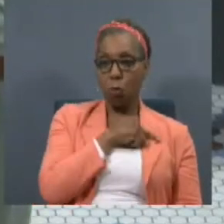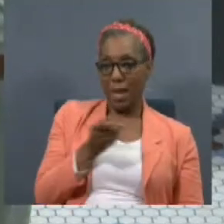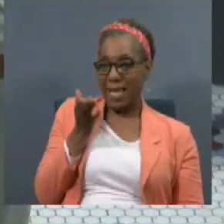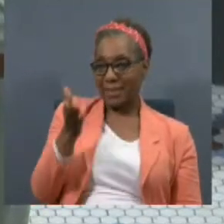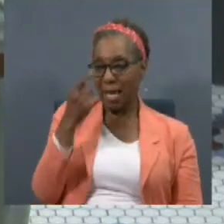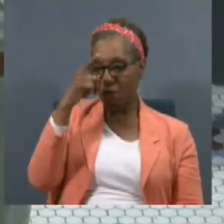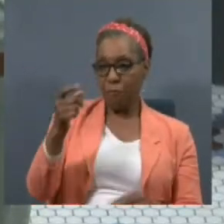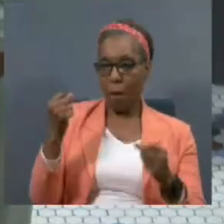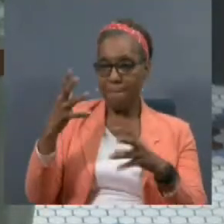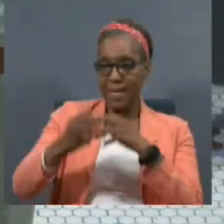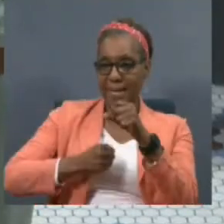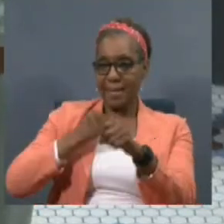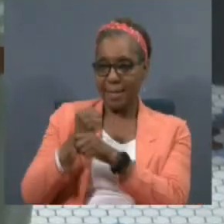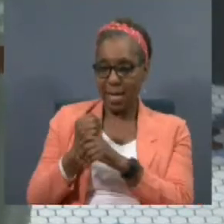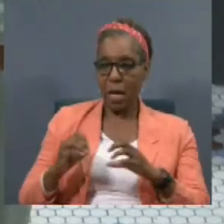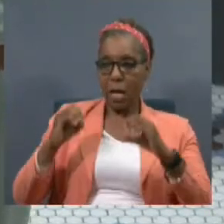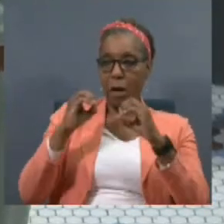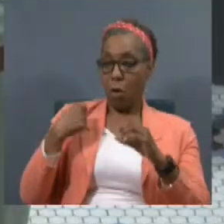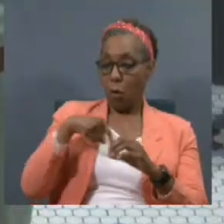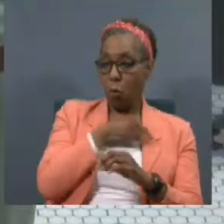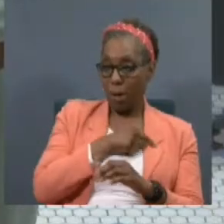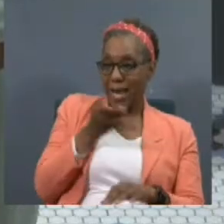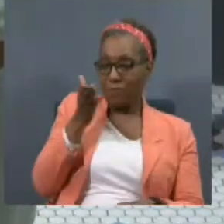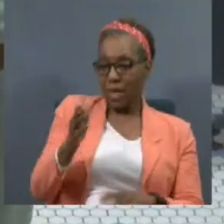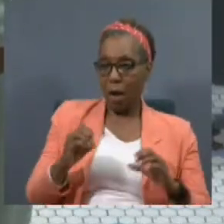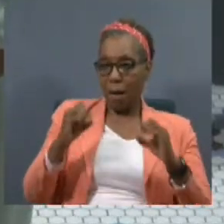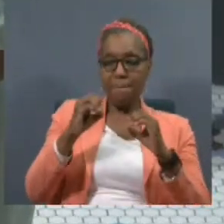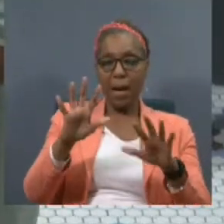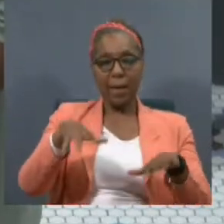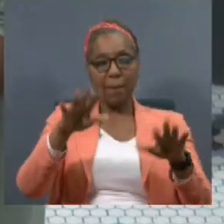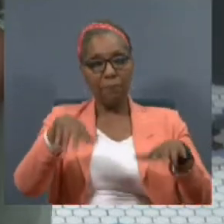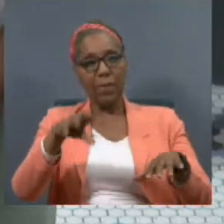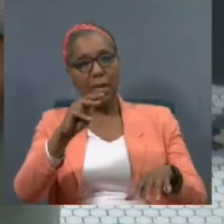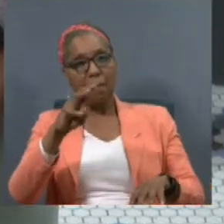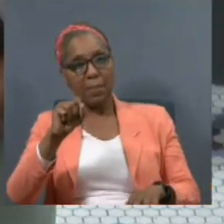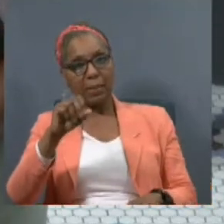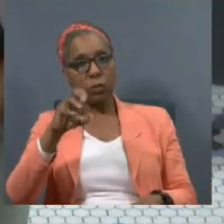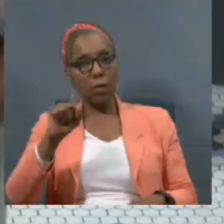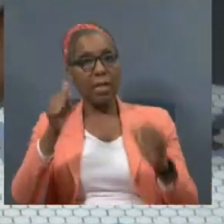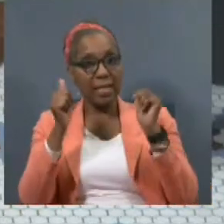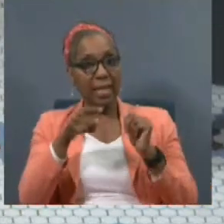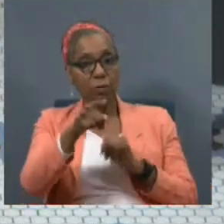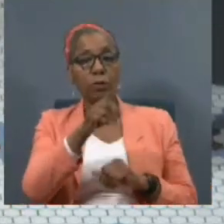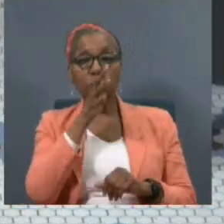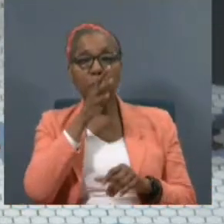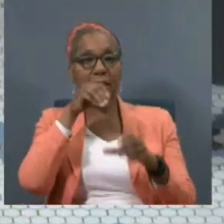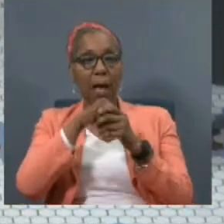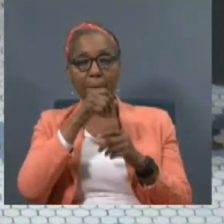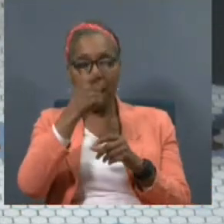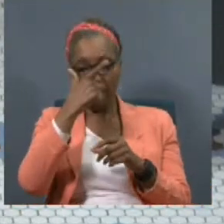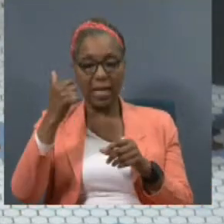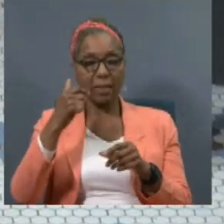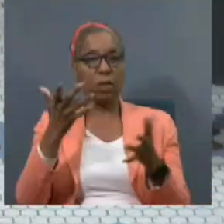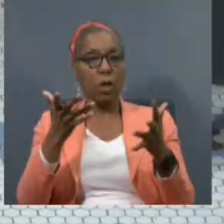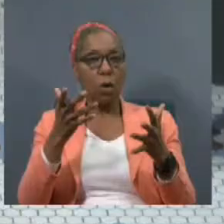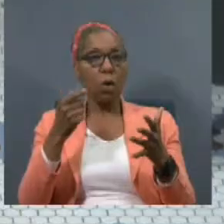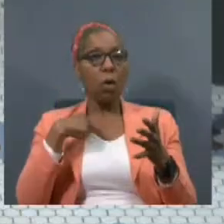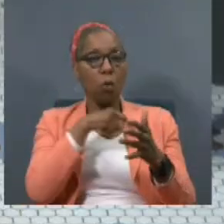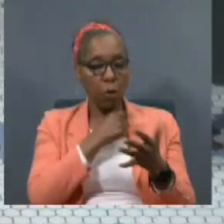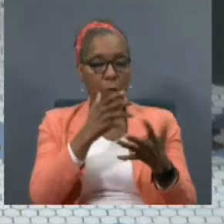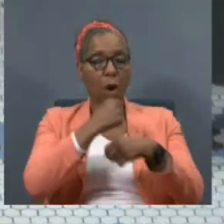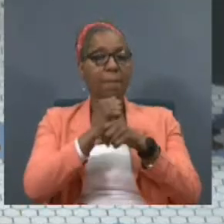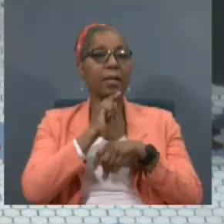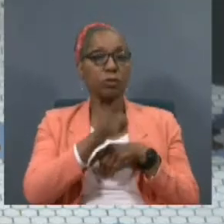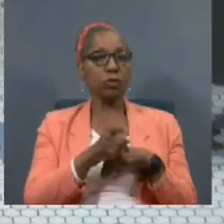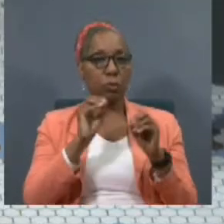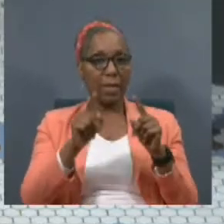there for years. We have been there more than Ms. Wilson, Ms. Wilson, could you please speak into the mic so we want to make sure we can hear you for the record?